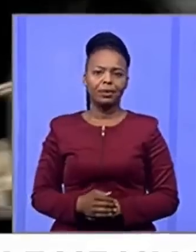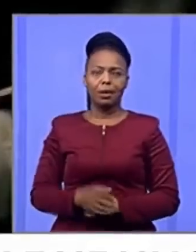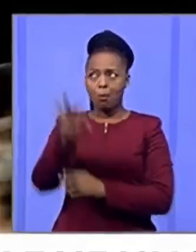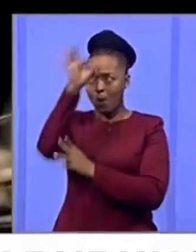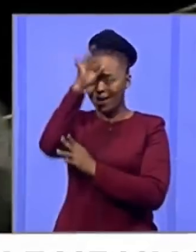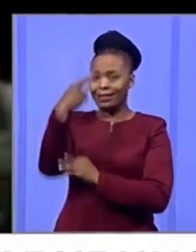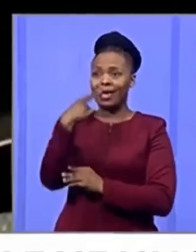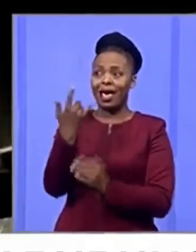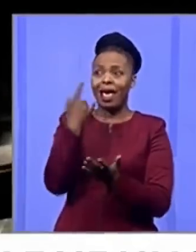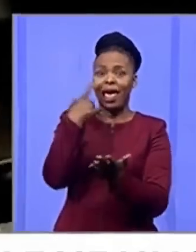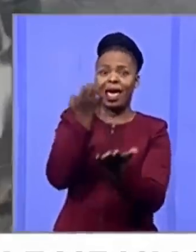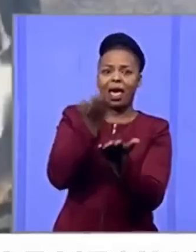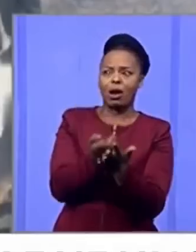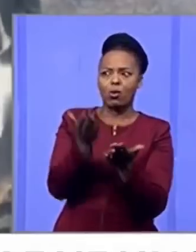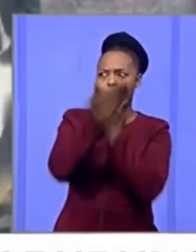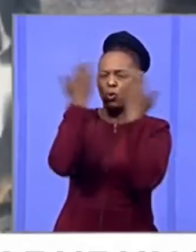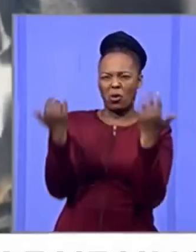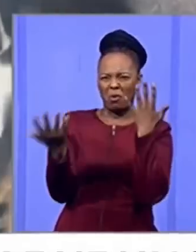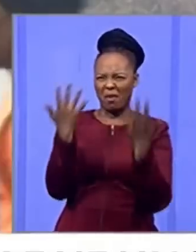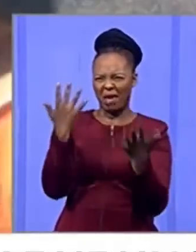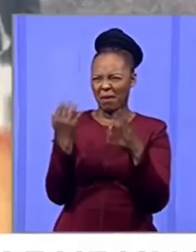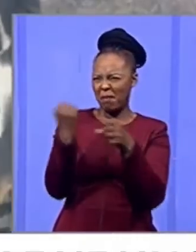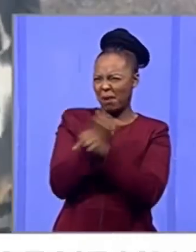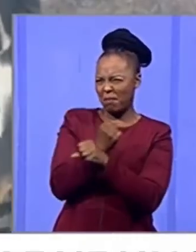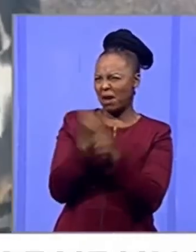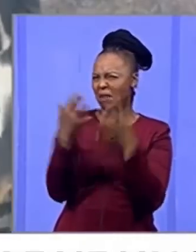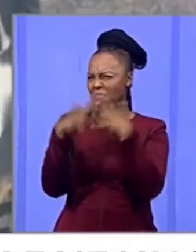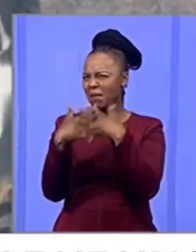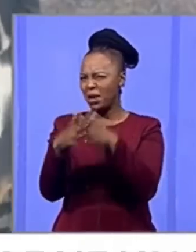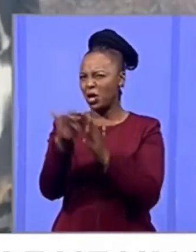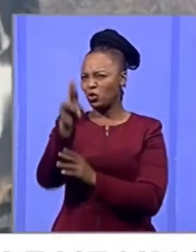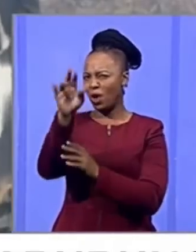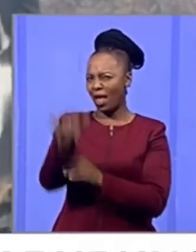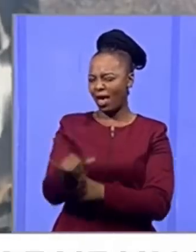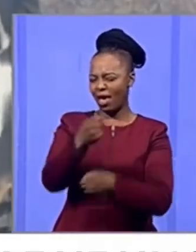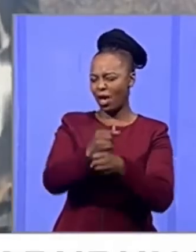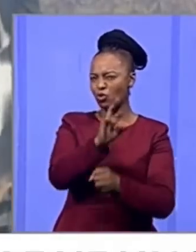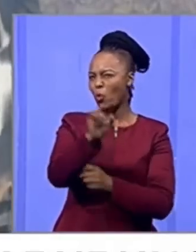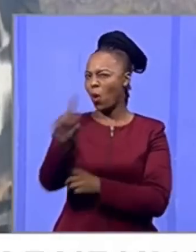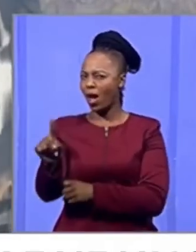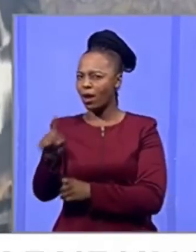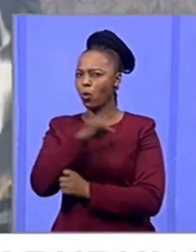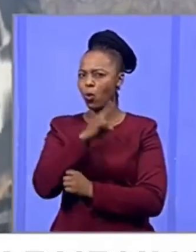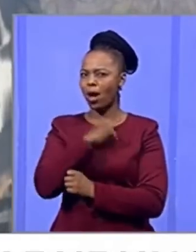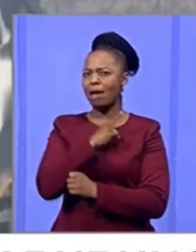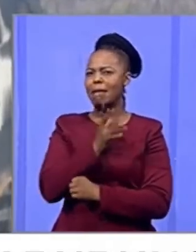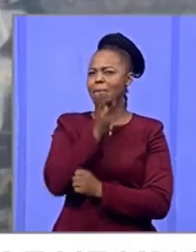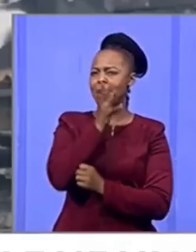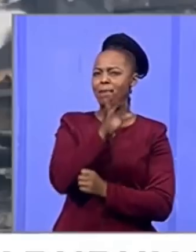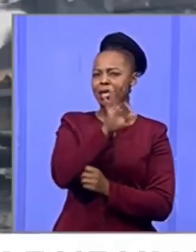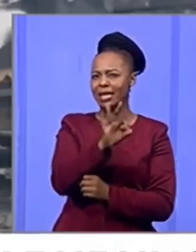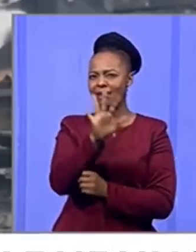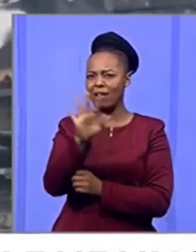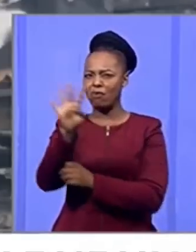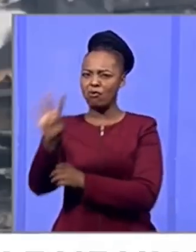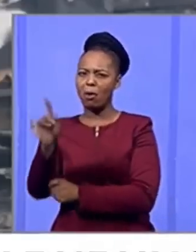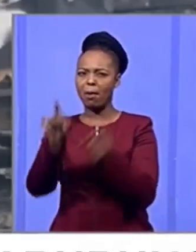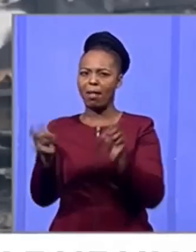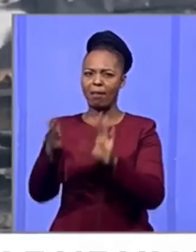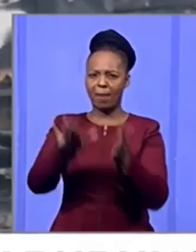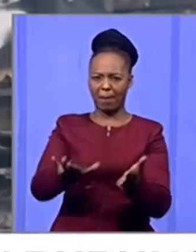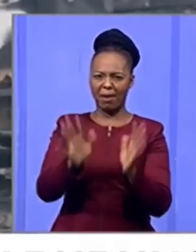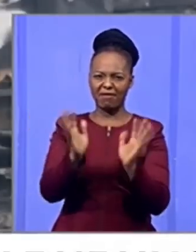bja gore ditlhaselo tše di amanywa le dikgaruru tša kgwedi ya Julae ngwageng wa 2021 moo batho ba 354 ba